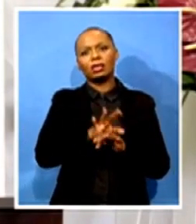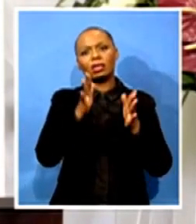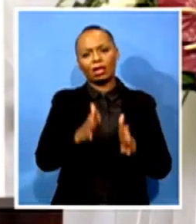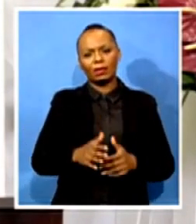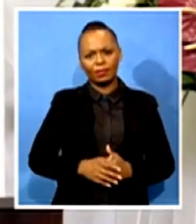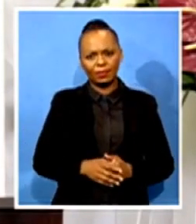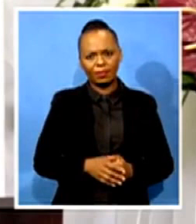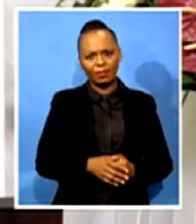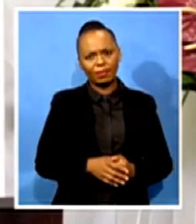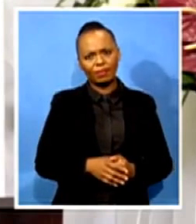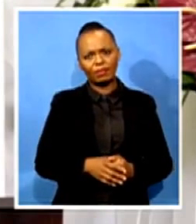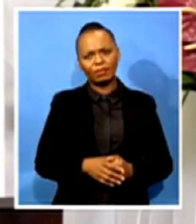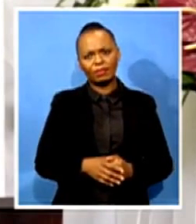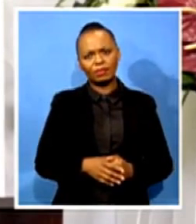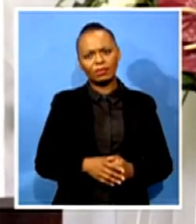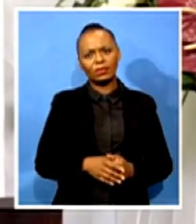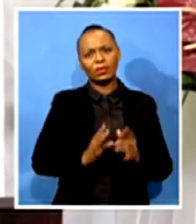Council.